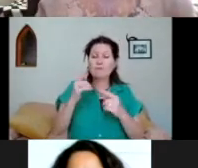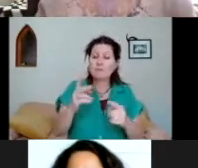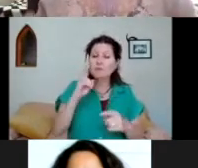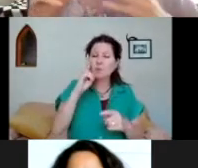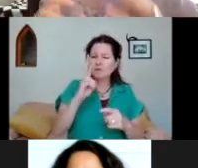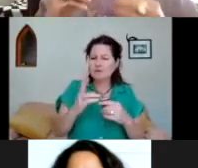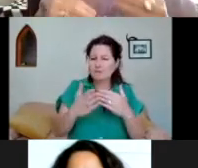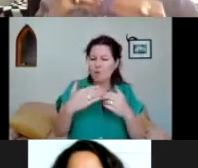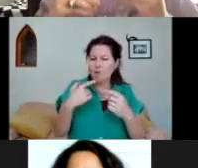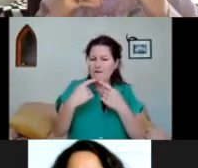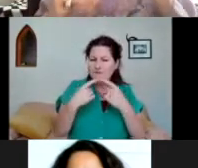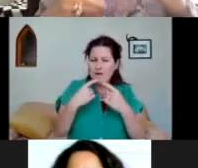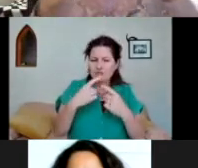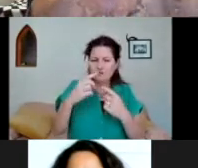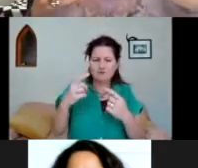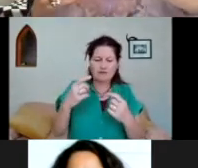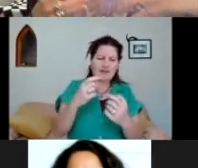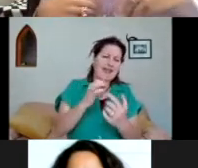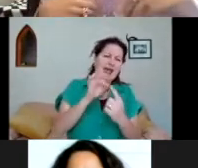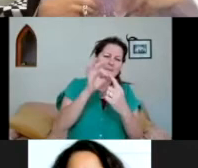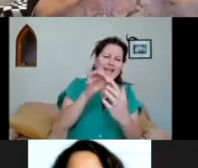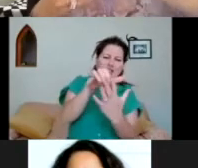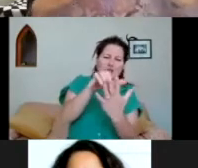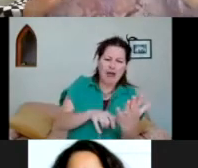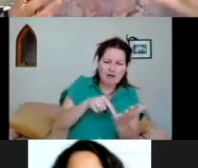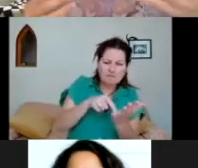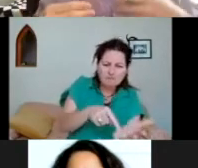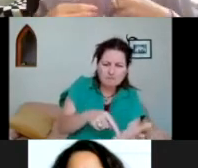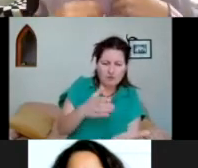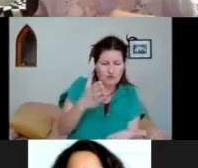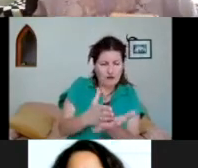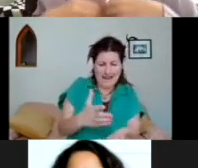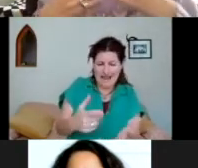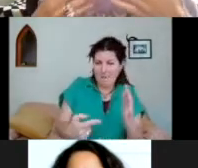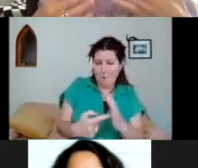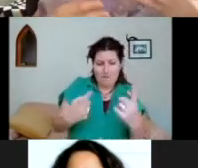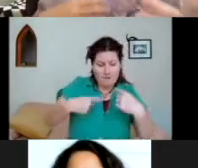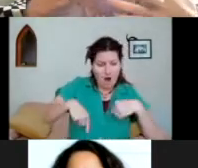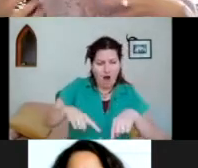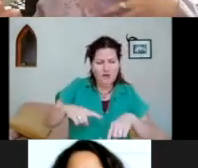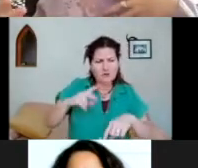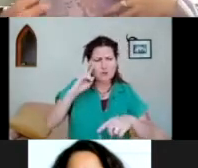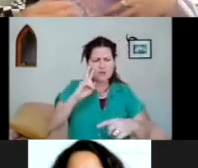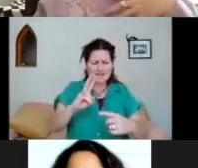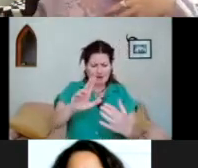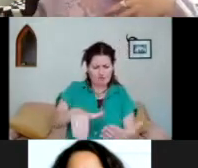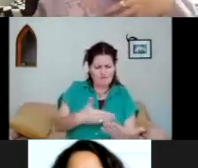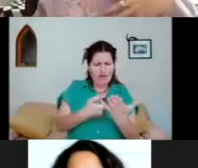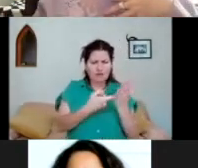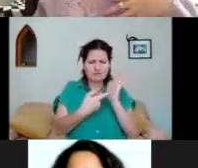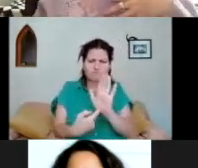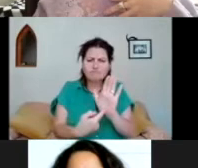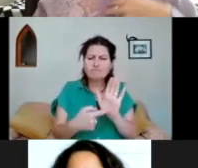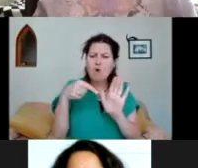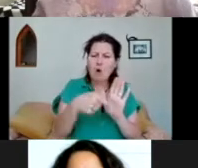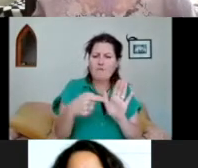website. It's important to us to feel and to see a consideration of Lewisham communities or themes as London Borough of